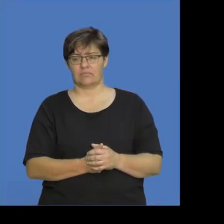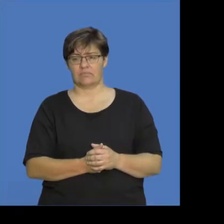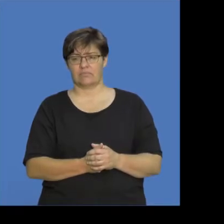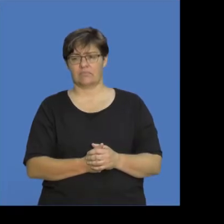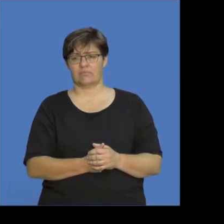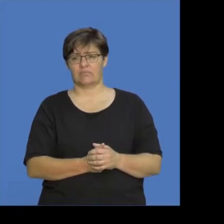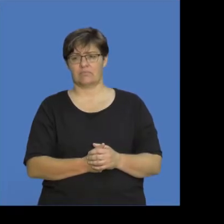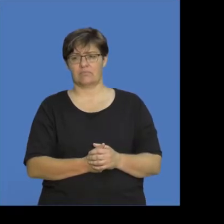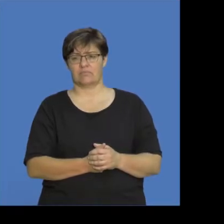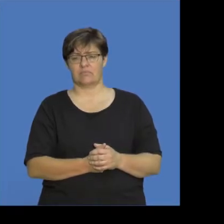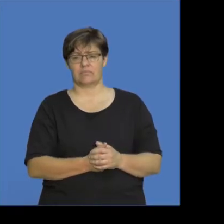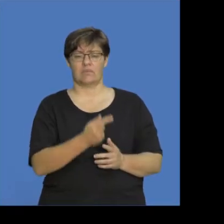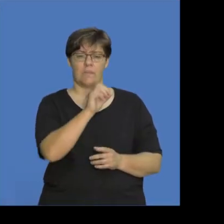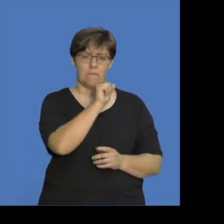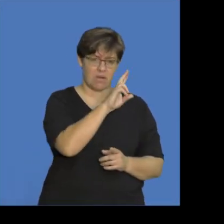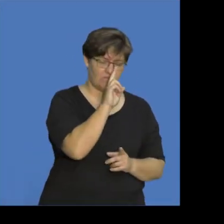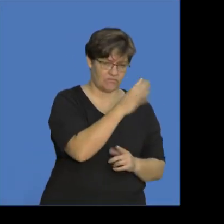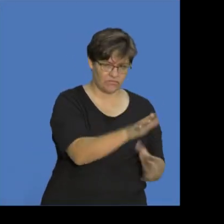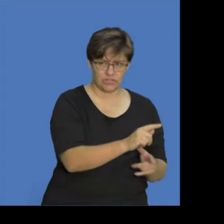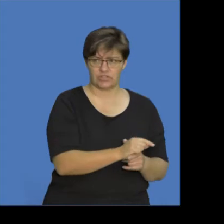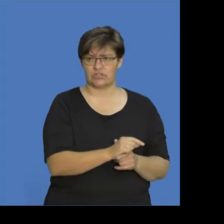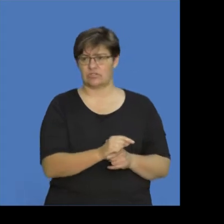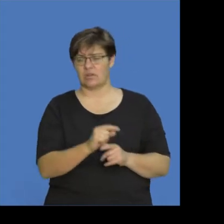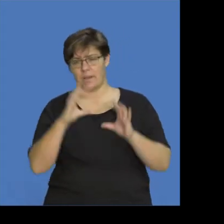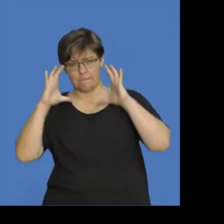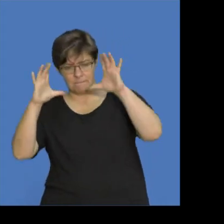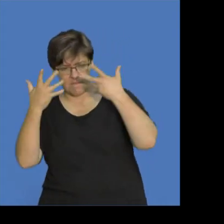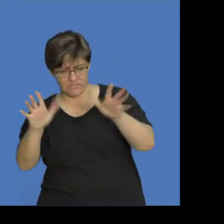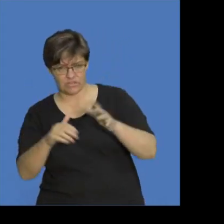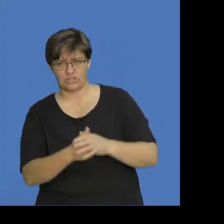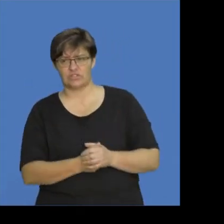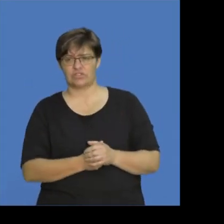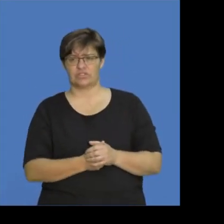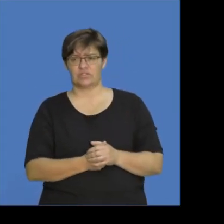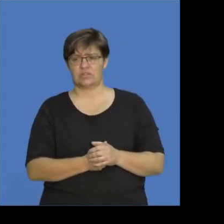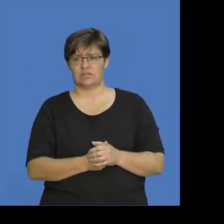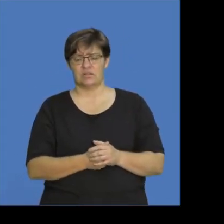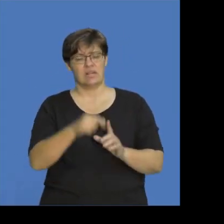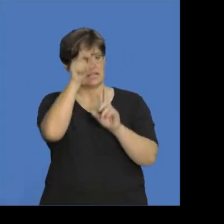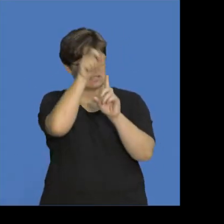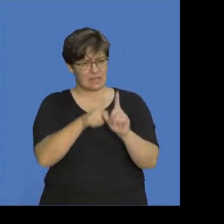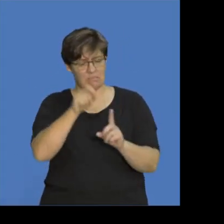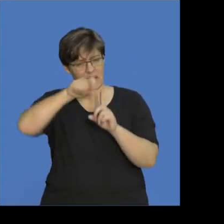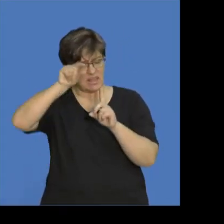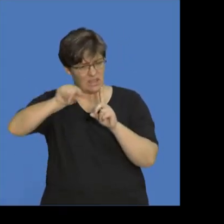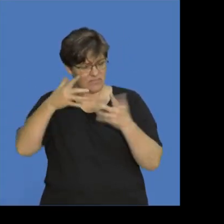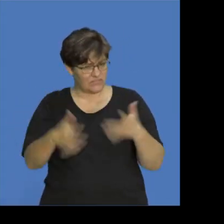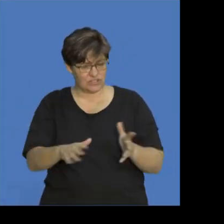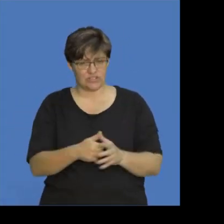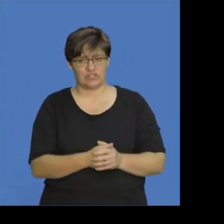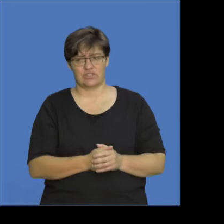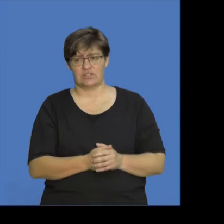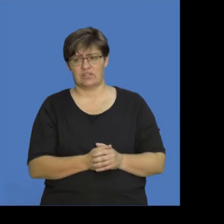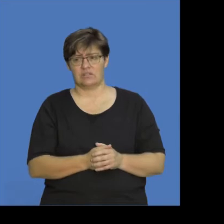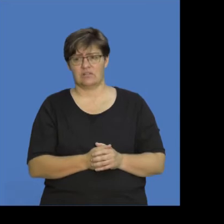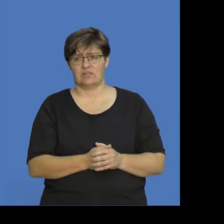back. So representing data, we looked at the bar graph, we looked at the pie chart, we looked at the stem and